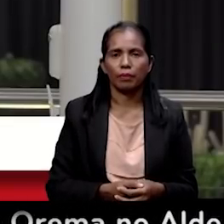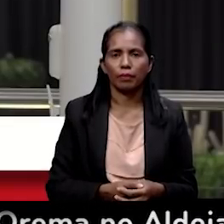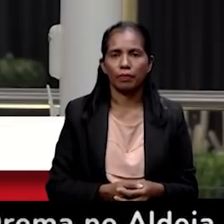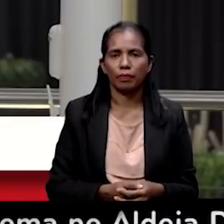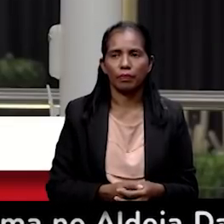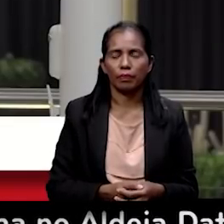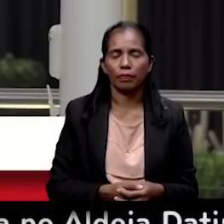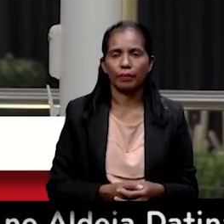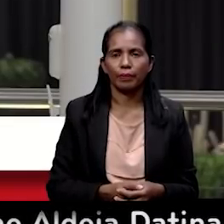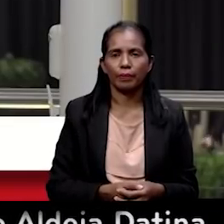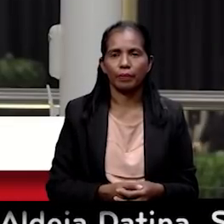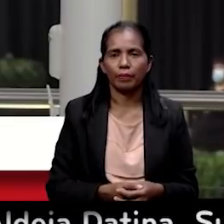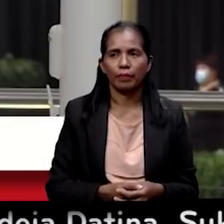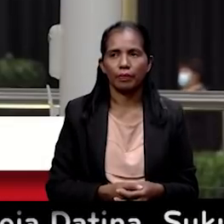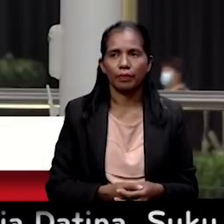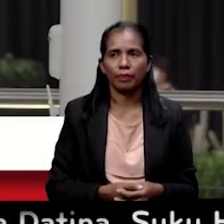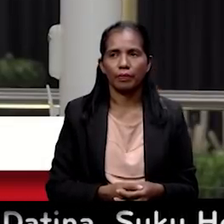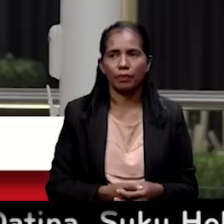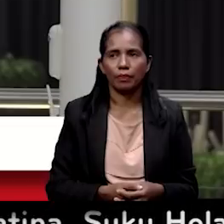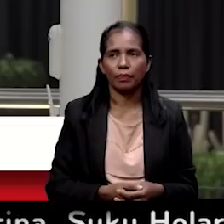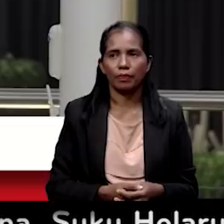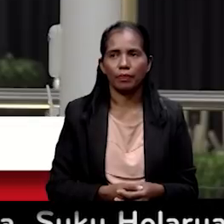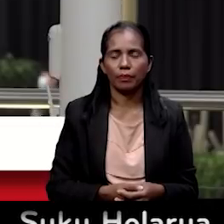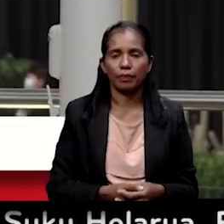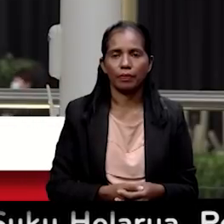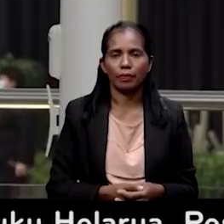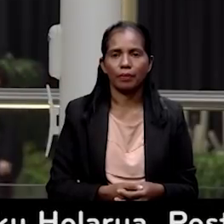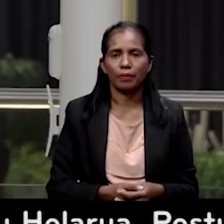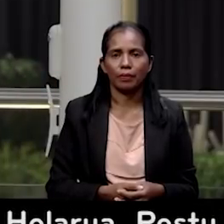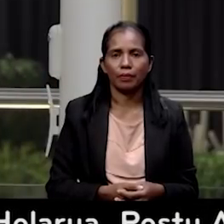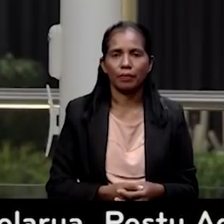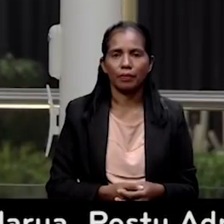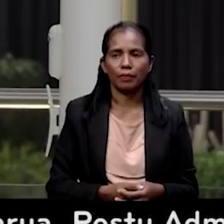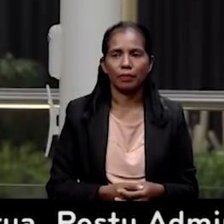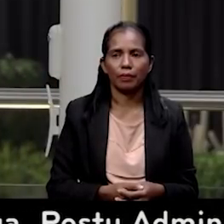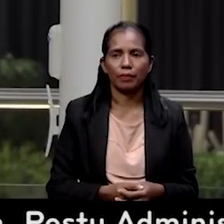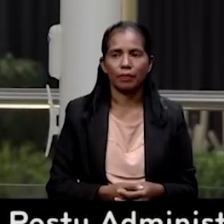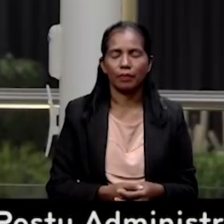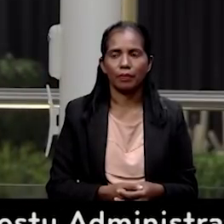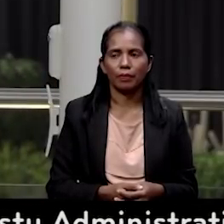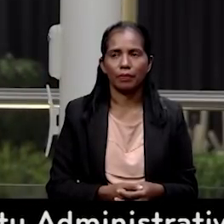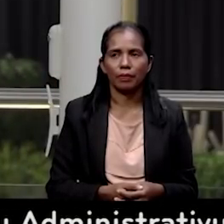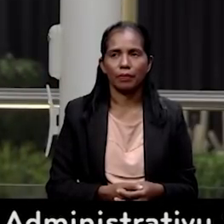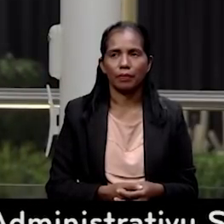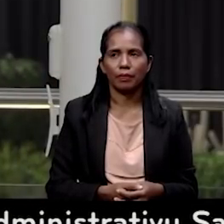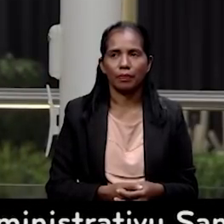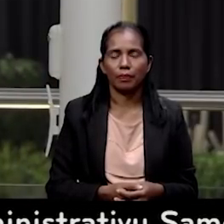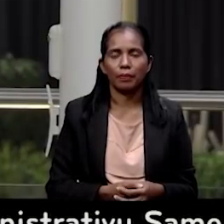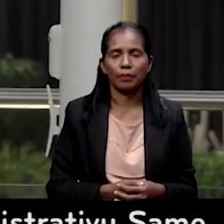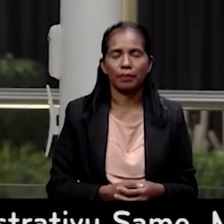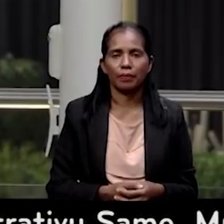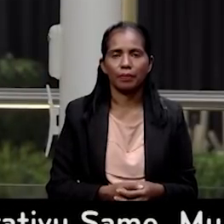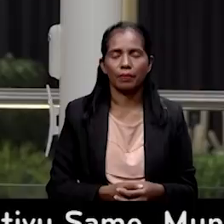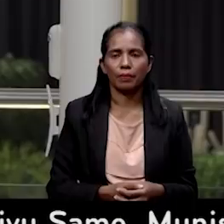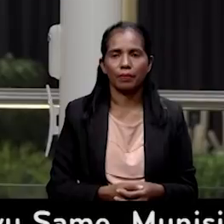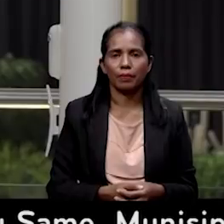much anticipation. Your Excellency, the COVID-19 pandemic has impacted our lives